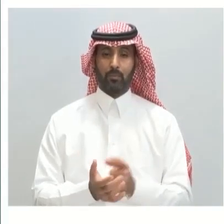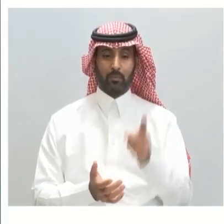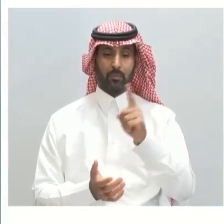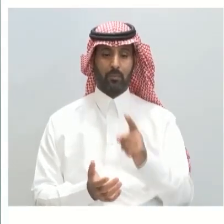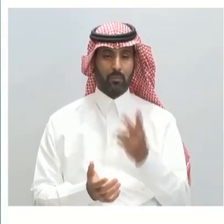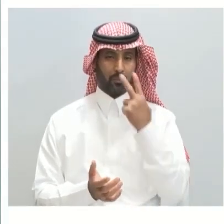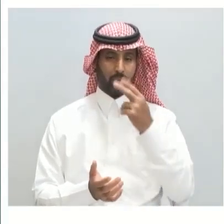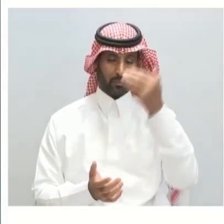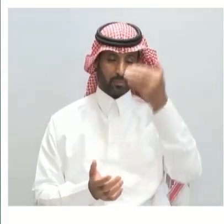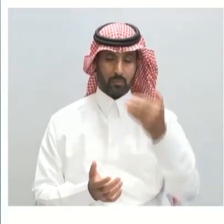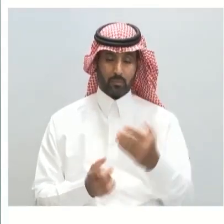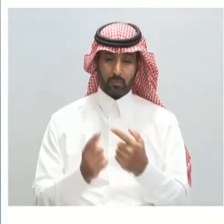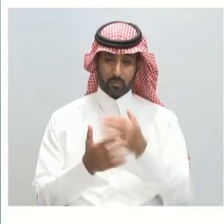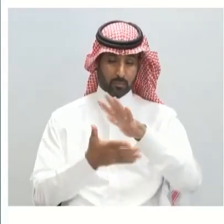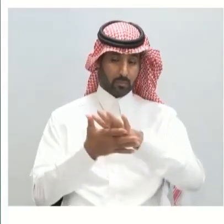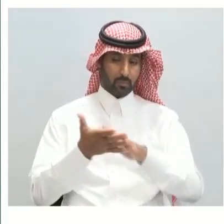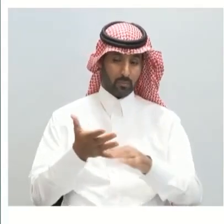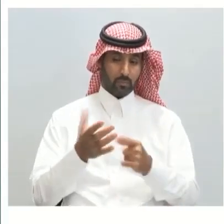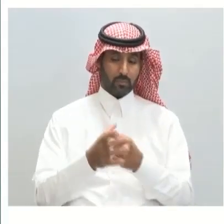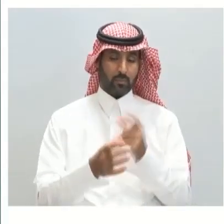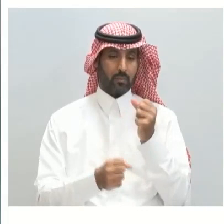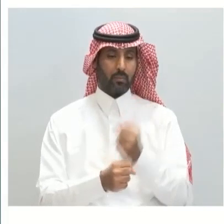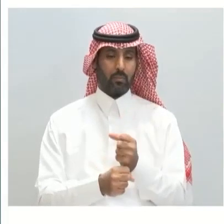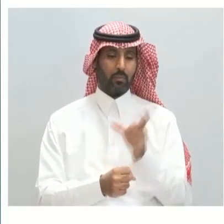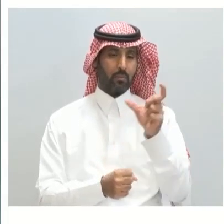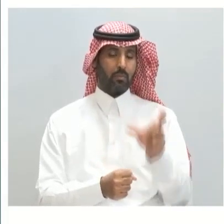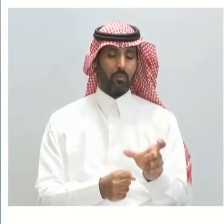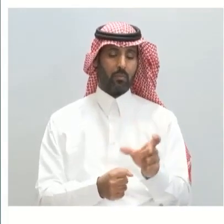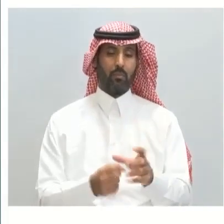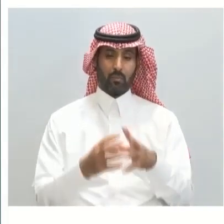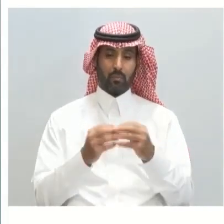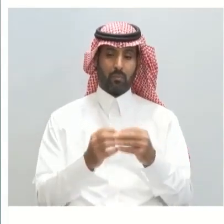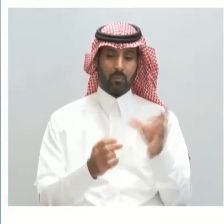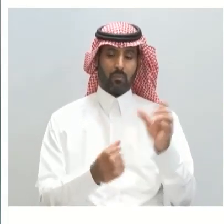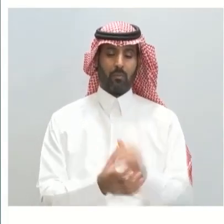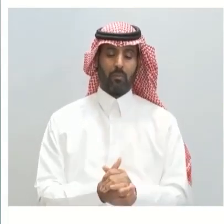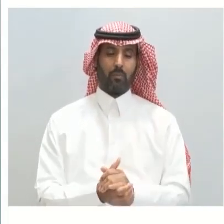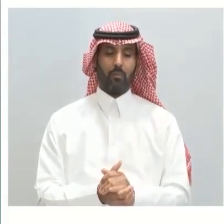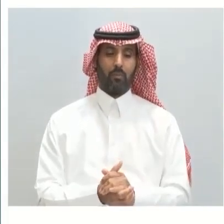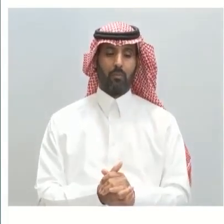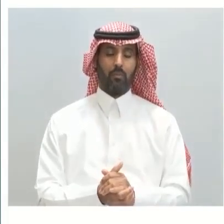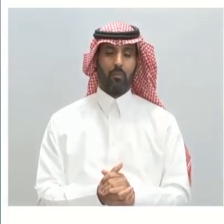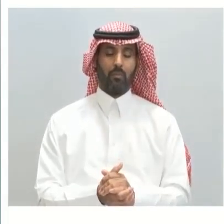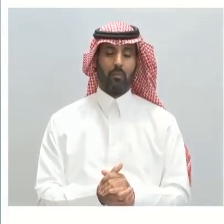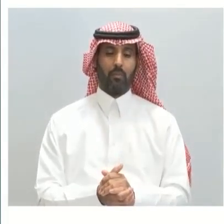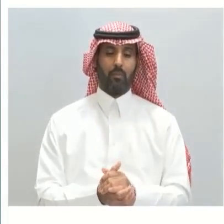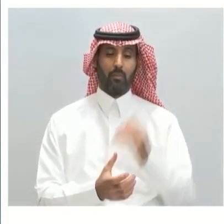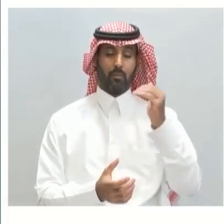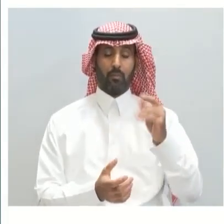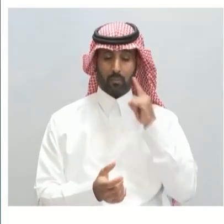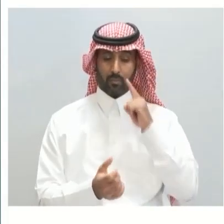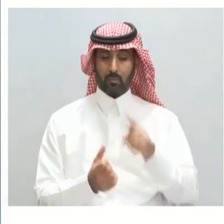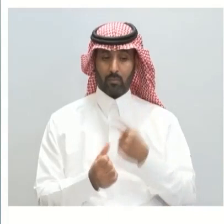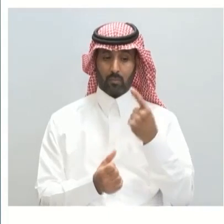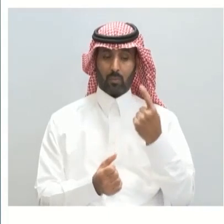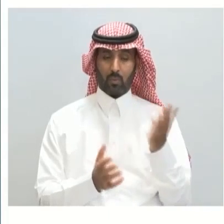here, you look at the chart here, we have the functions and the expressions. Make deductions,